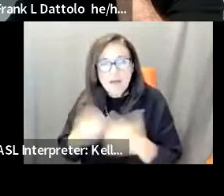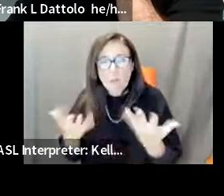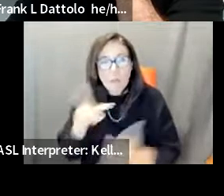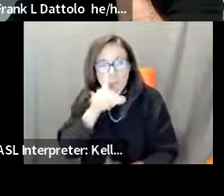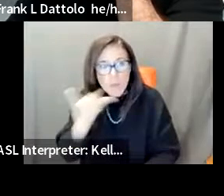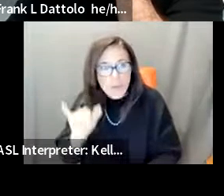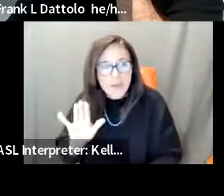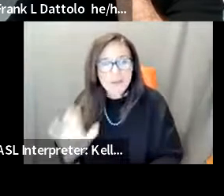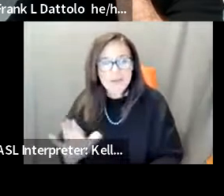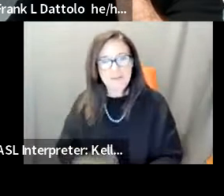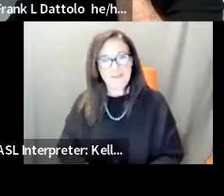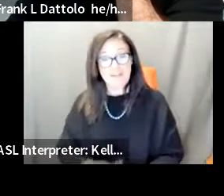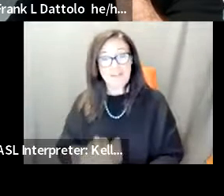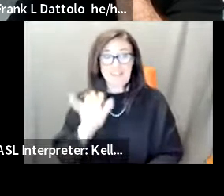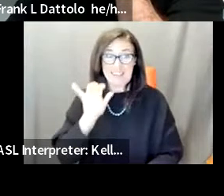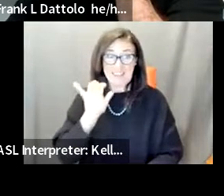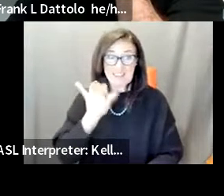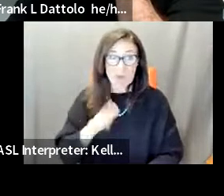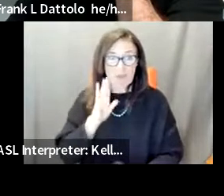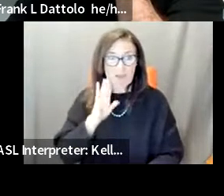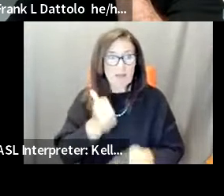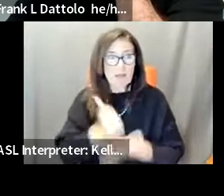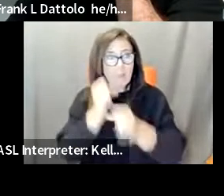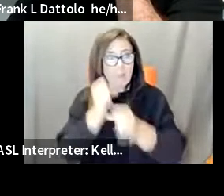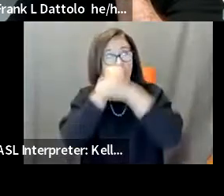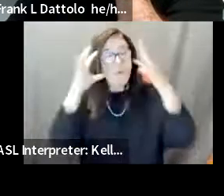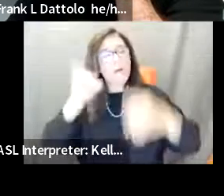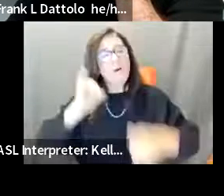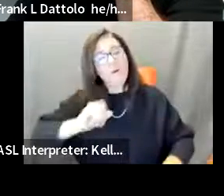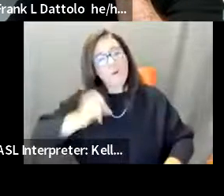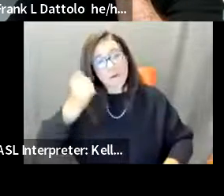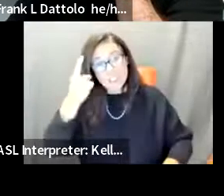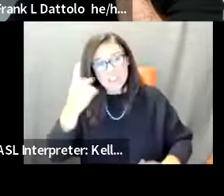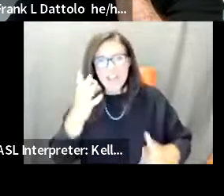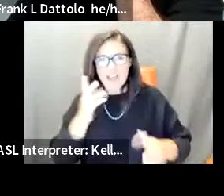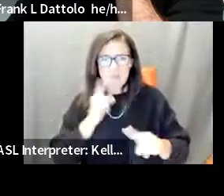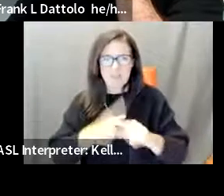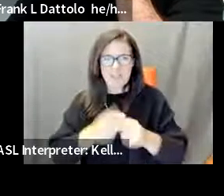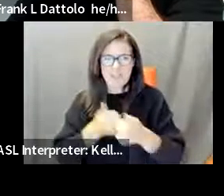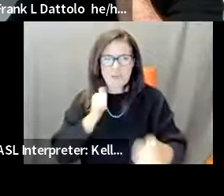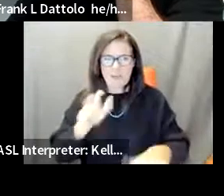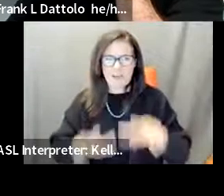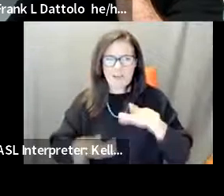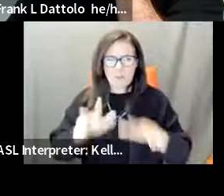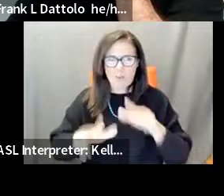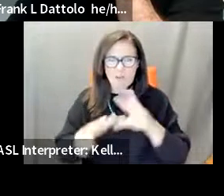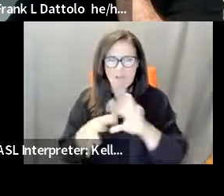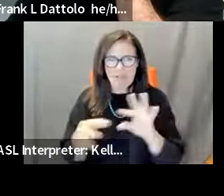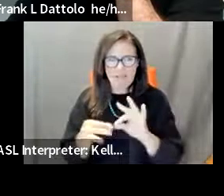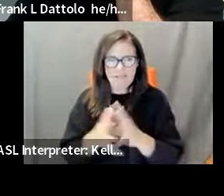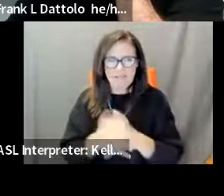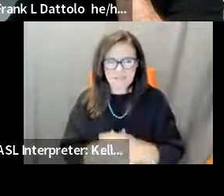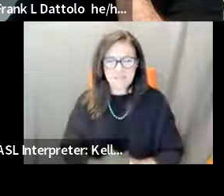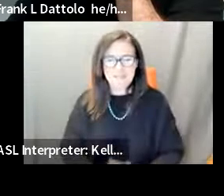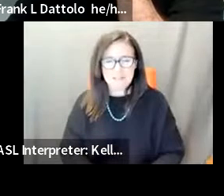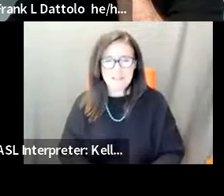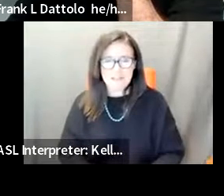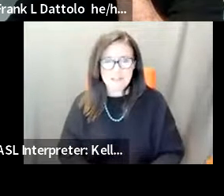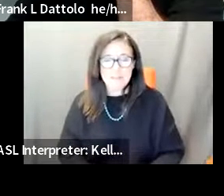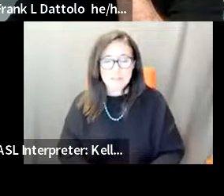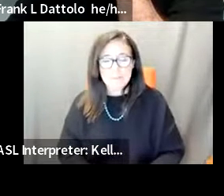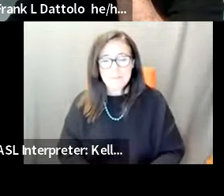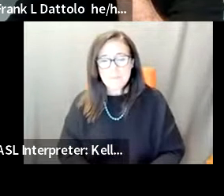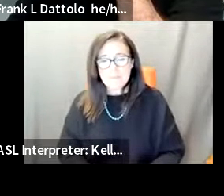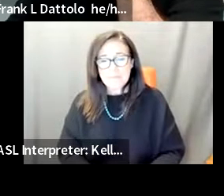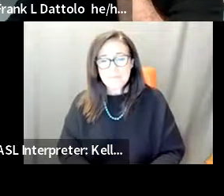because that can avoid a lot of different awkward situations. And then just knowing that it